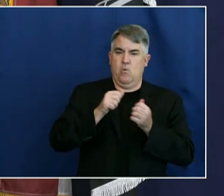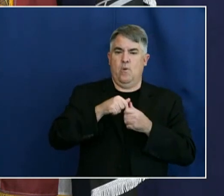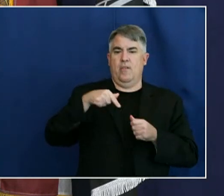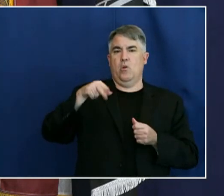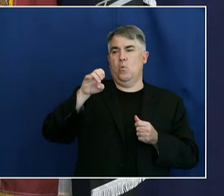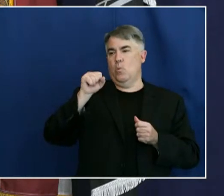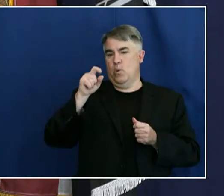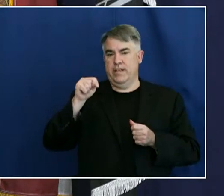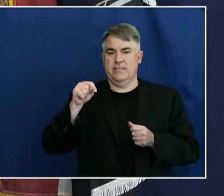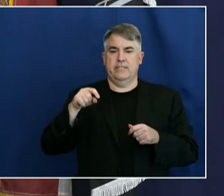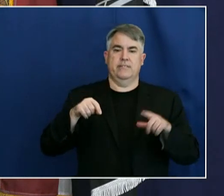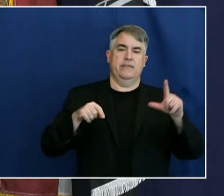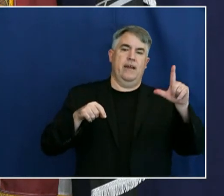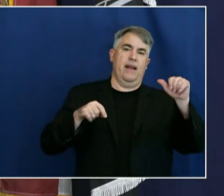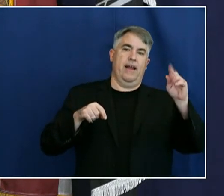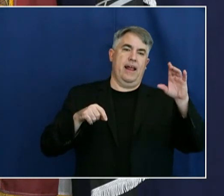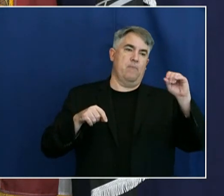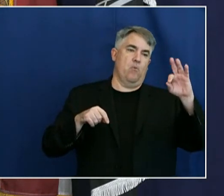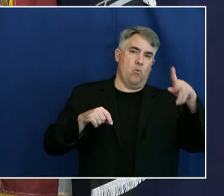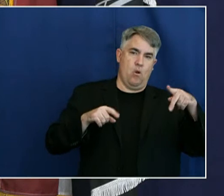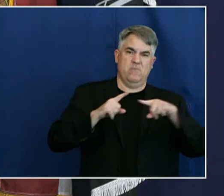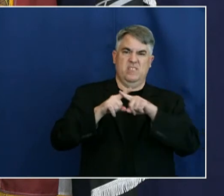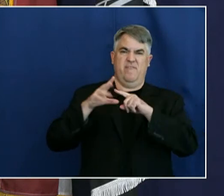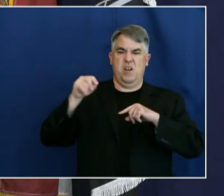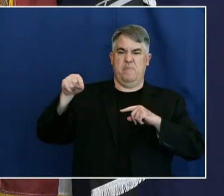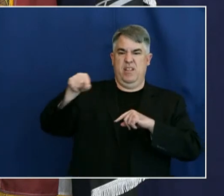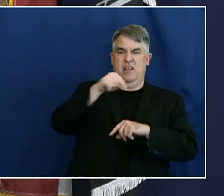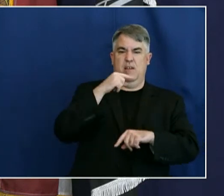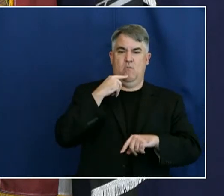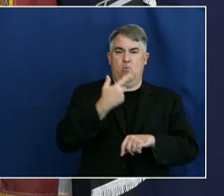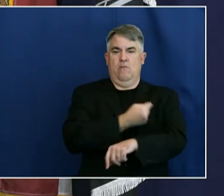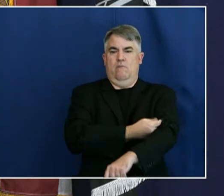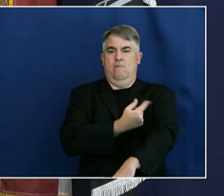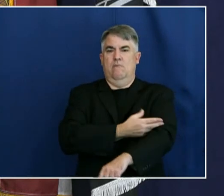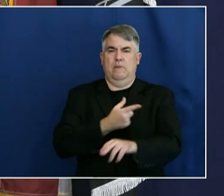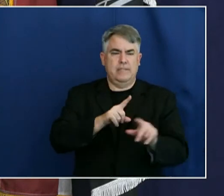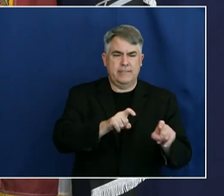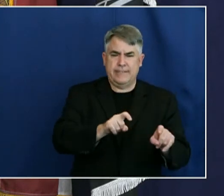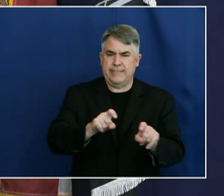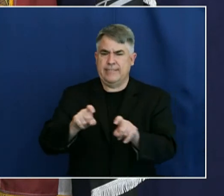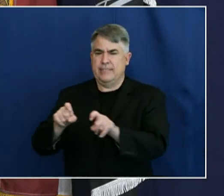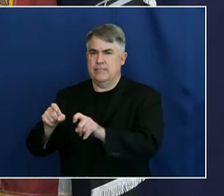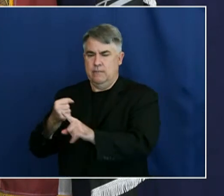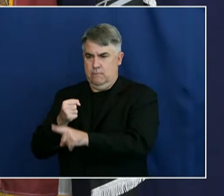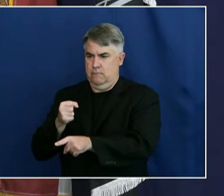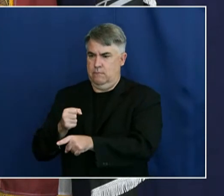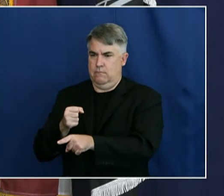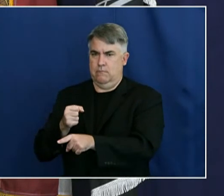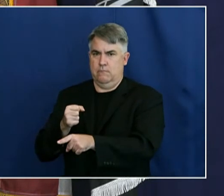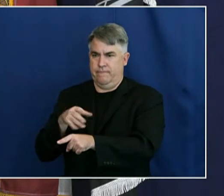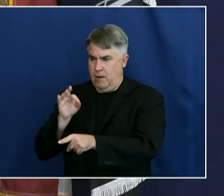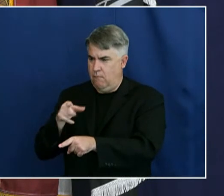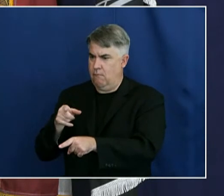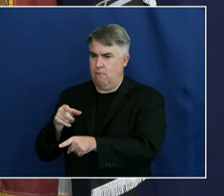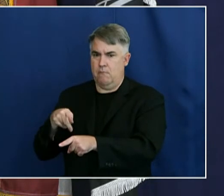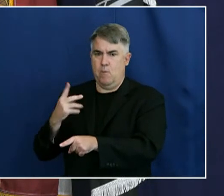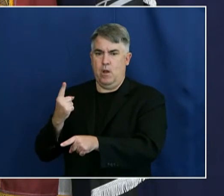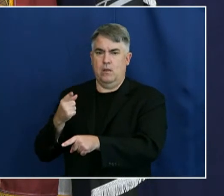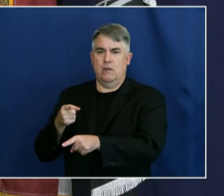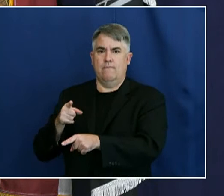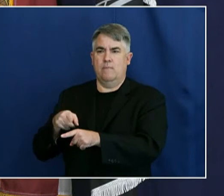they test a certain percentage of those patients. And that's how that specific individual was picked up. And